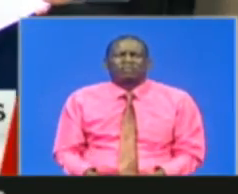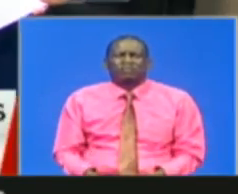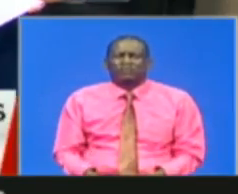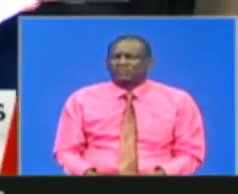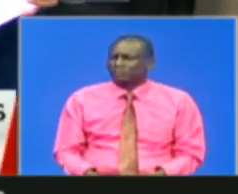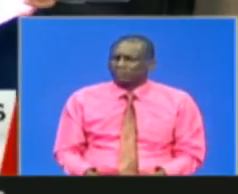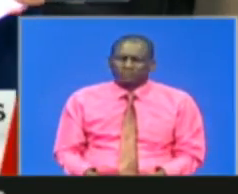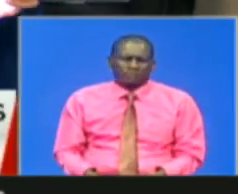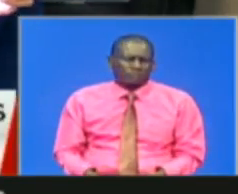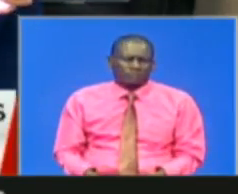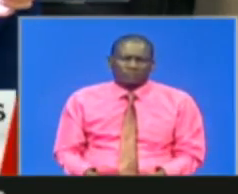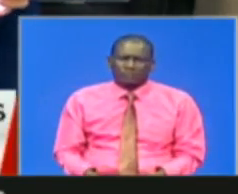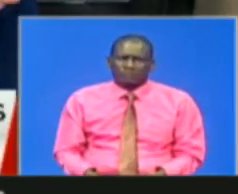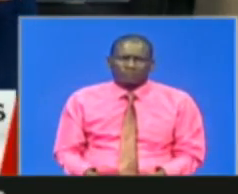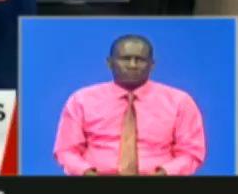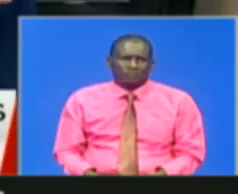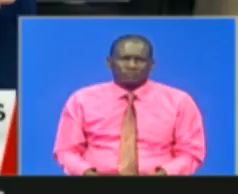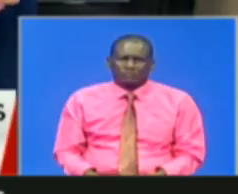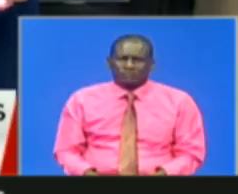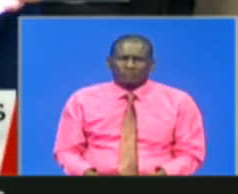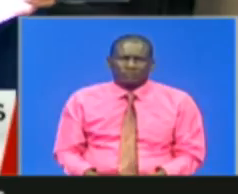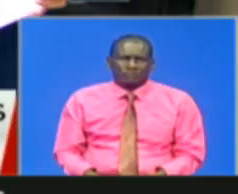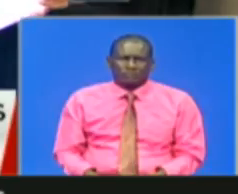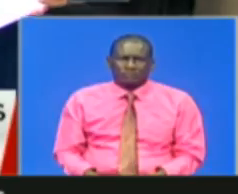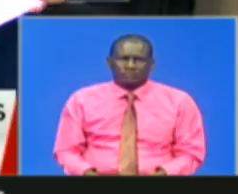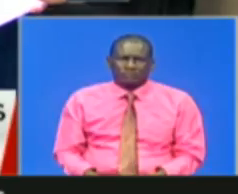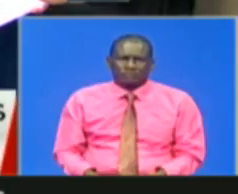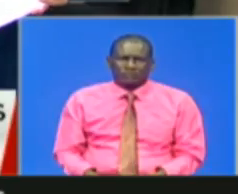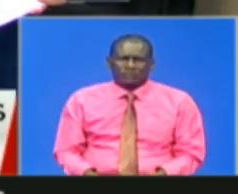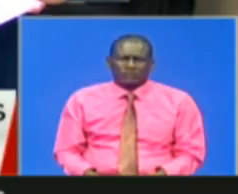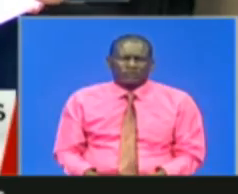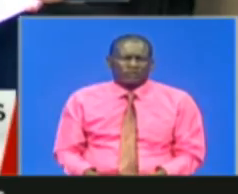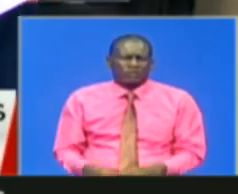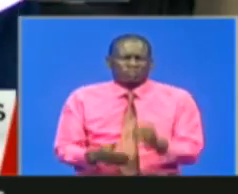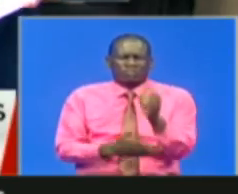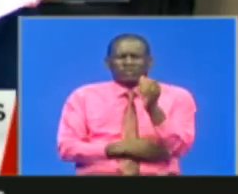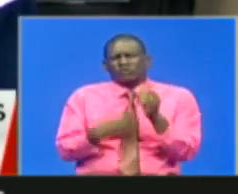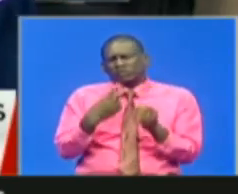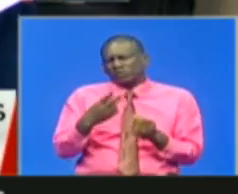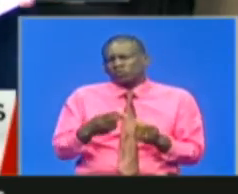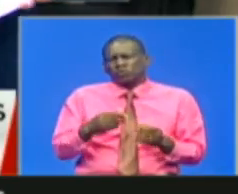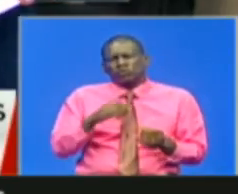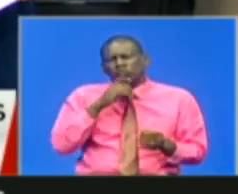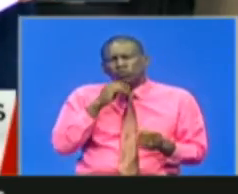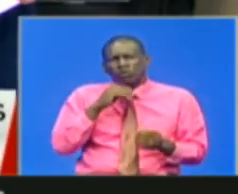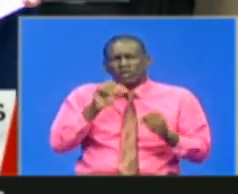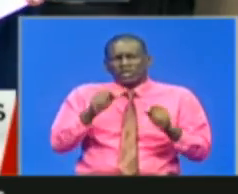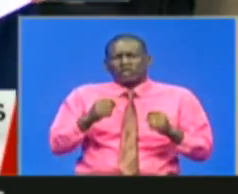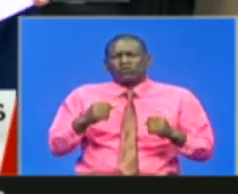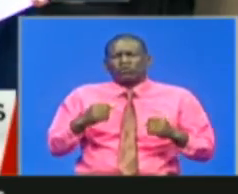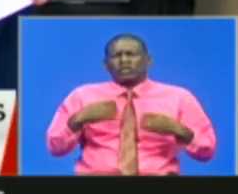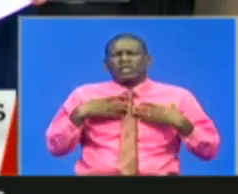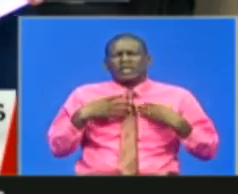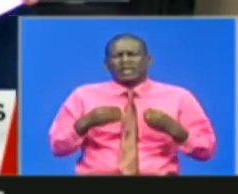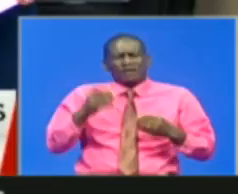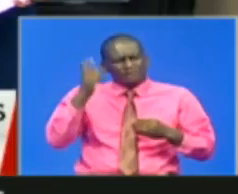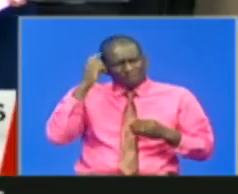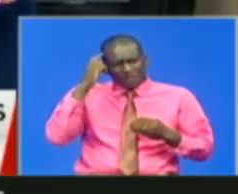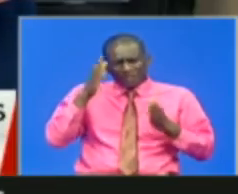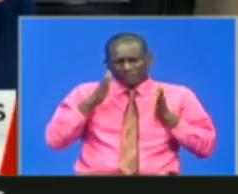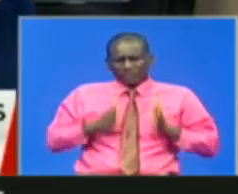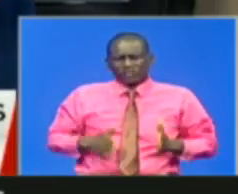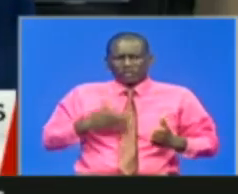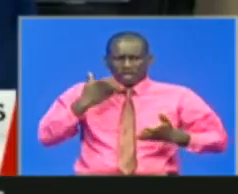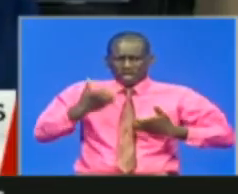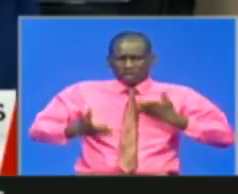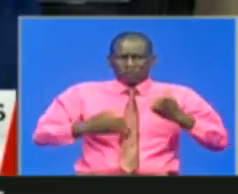Oh, just so heartbreaking to watch and to hear that. Poor boy. May he recover mentally, physically and emotionally.